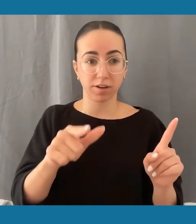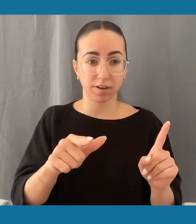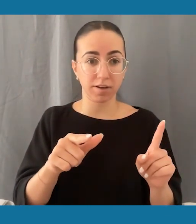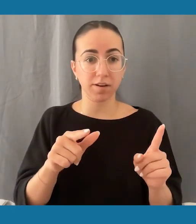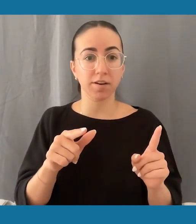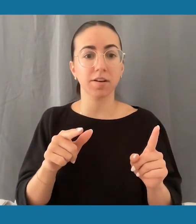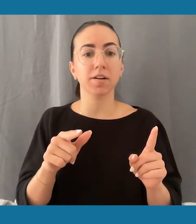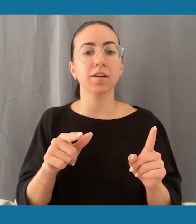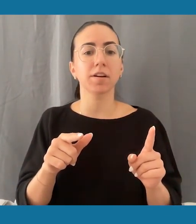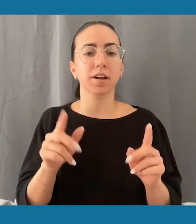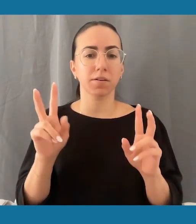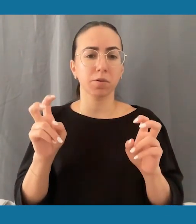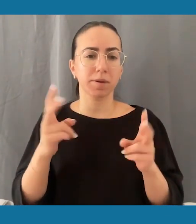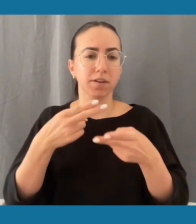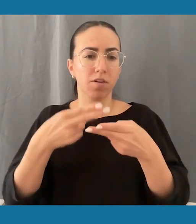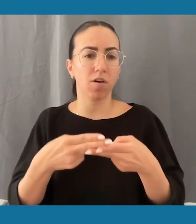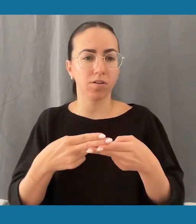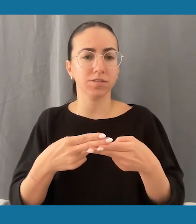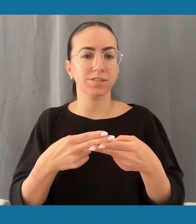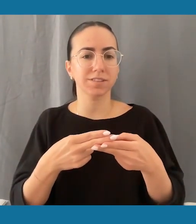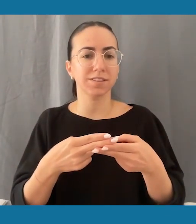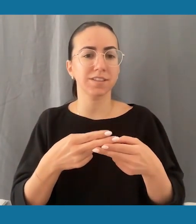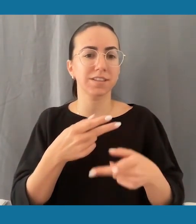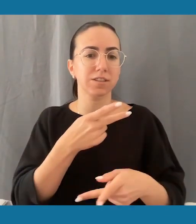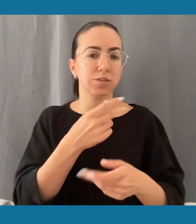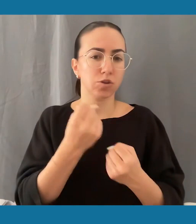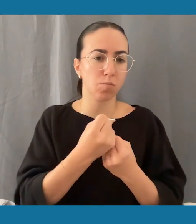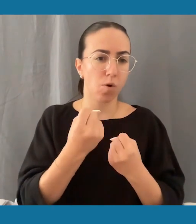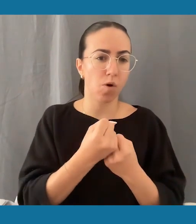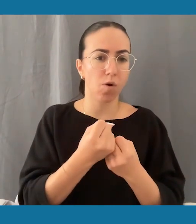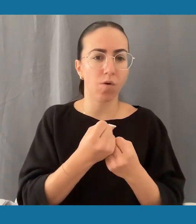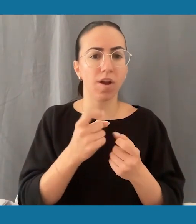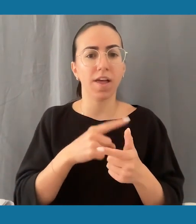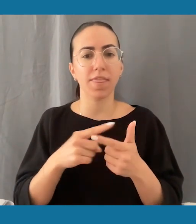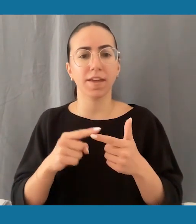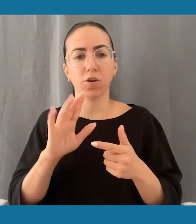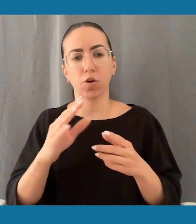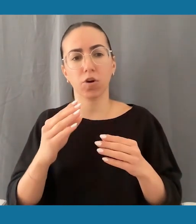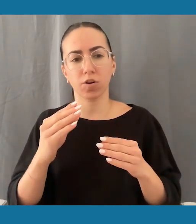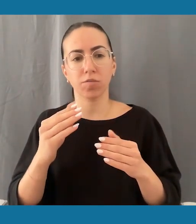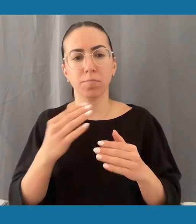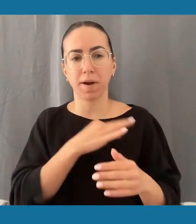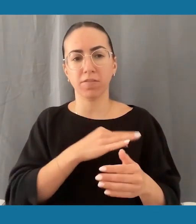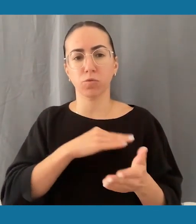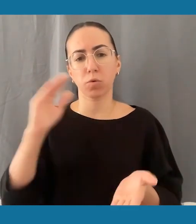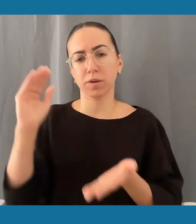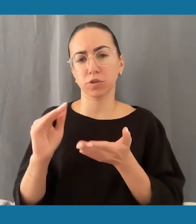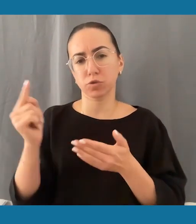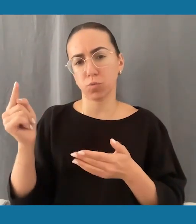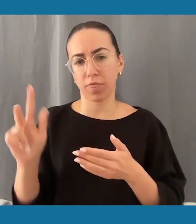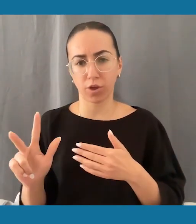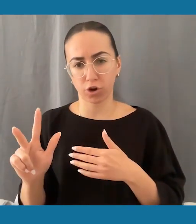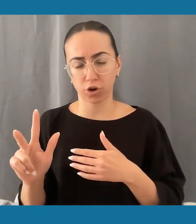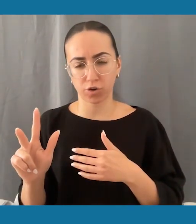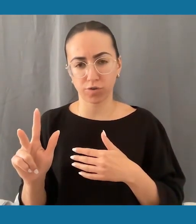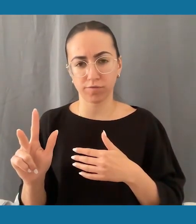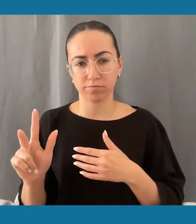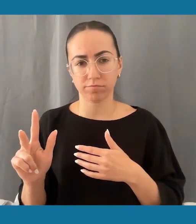SSI benefit by only a third, which is better than losing the entire benefit if they gave her the money outright, which was the prior